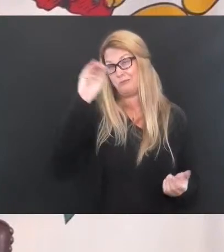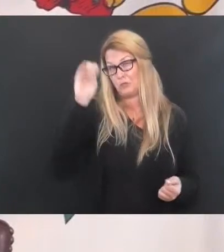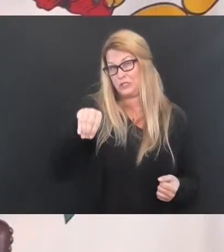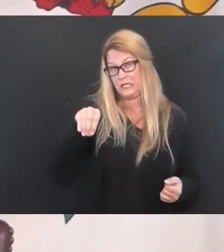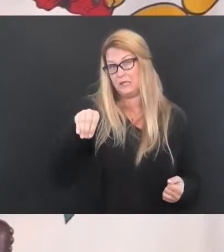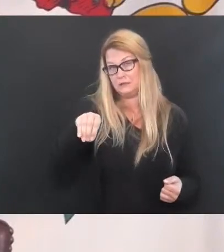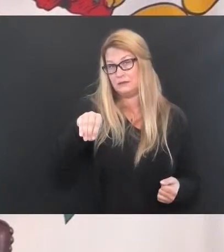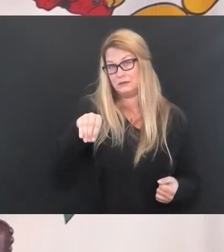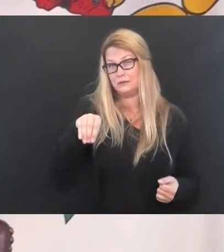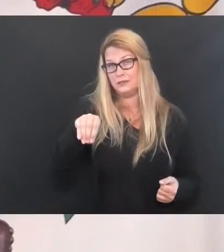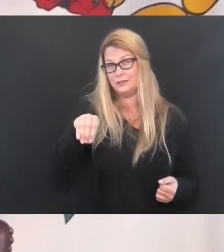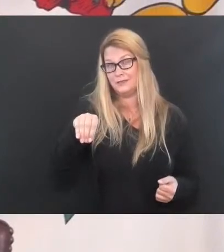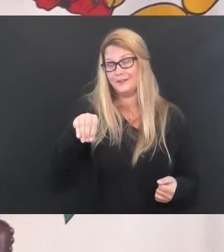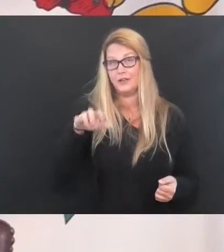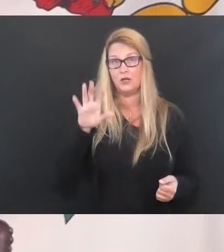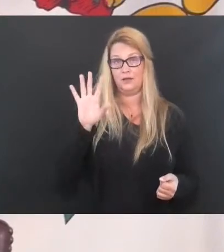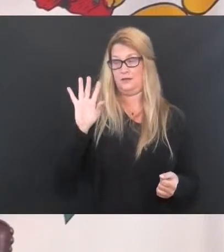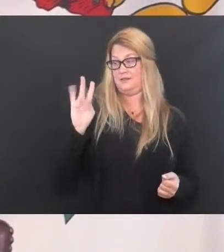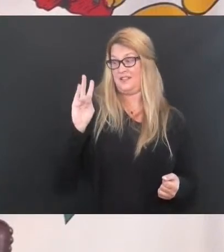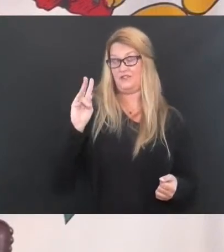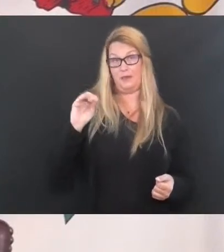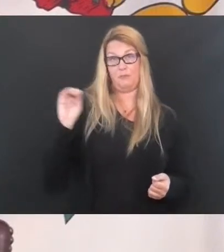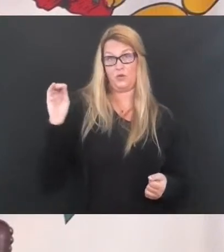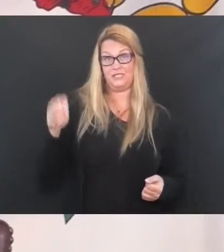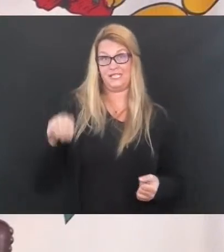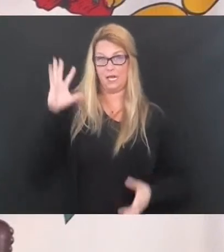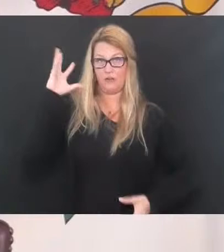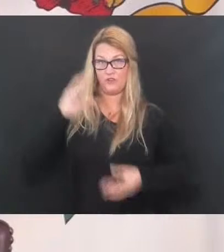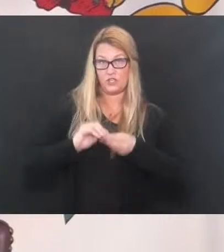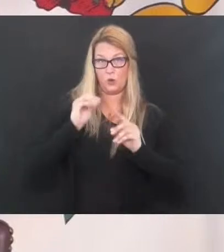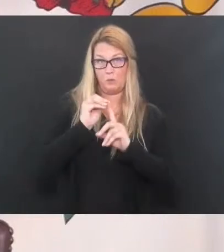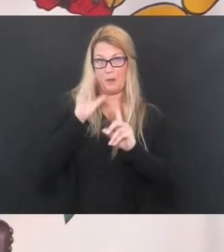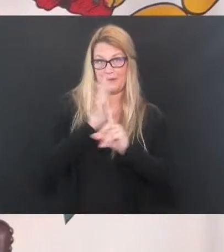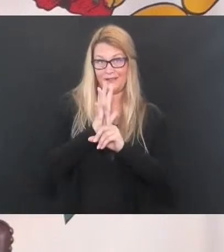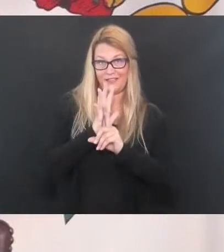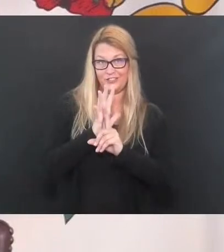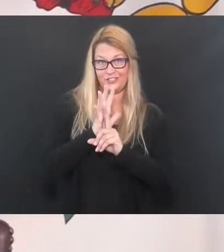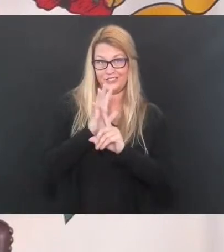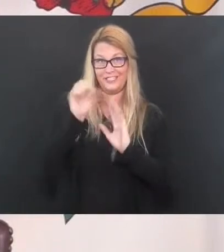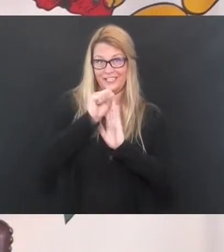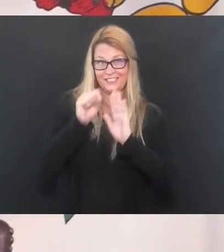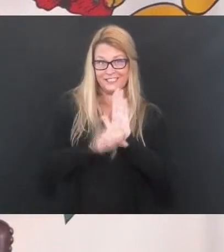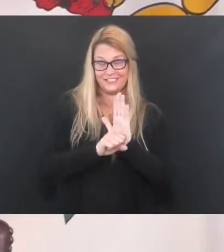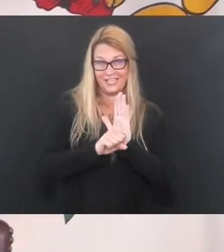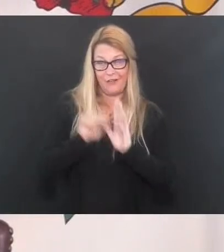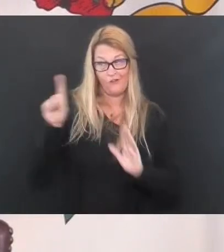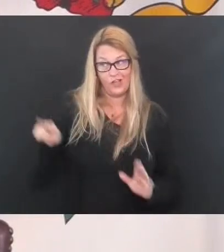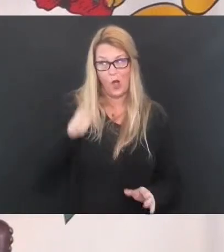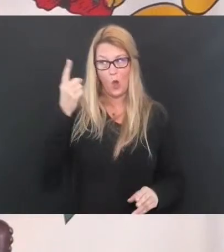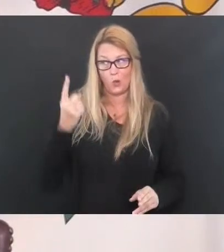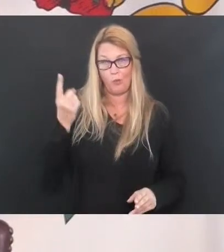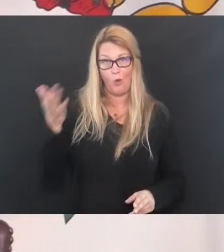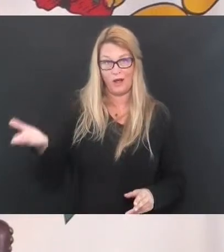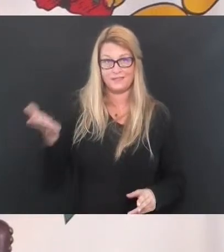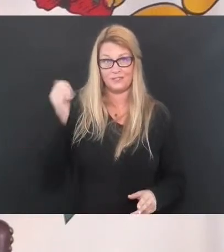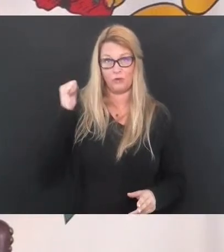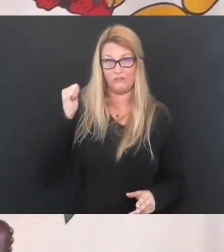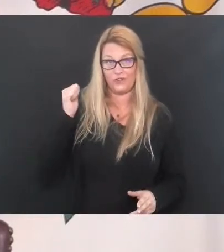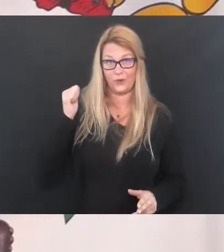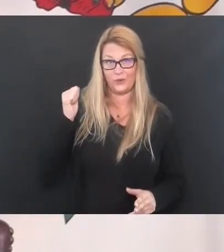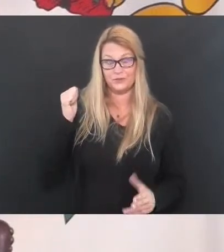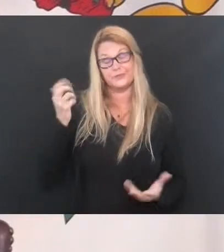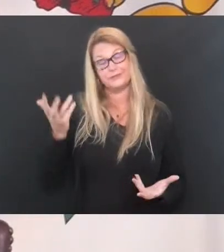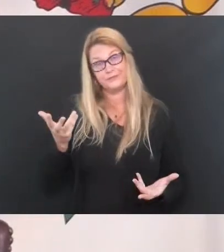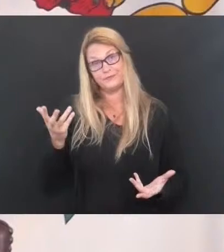like that. Well, it's 17% of the total population in the state. If those are the only ones that refuse this,